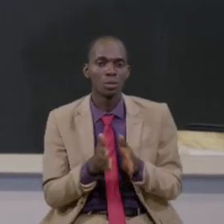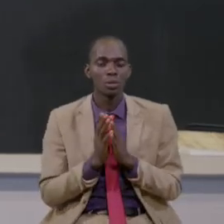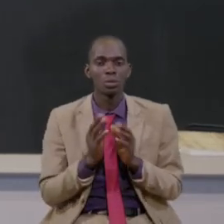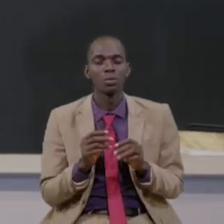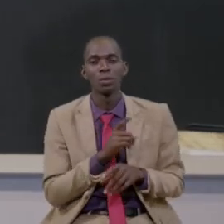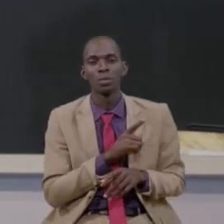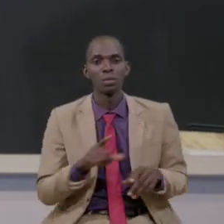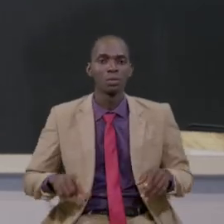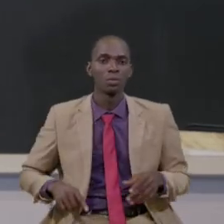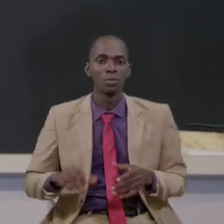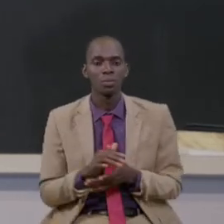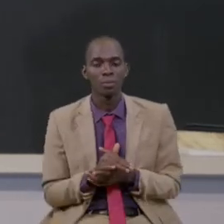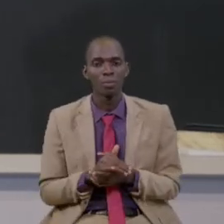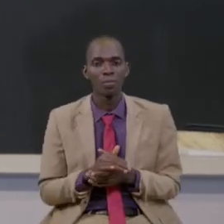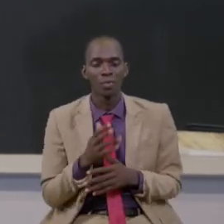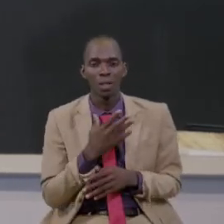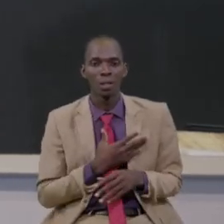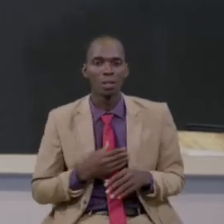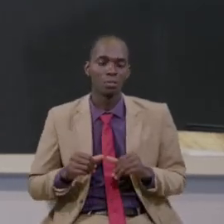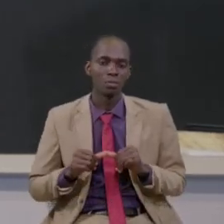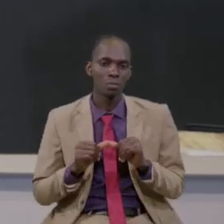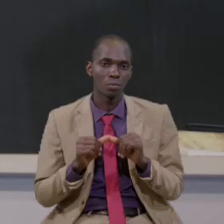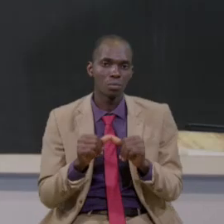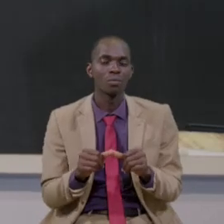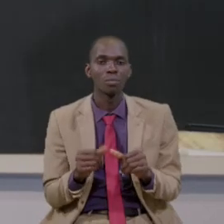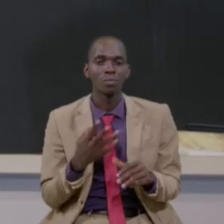and move on. Move on, move